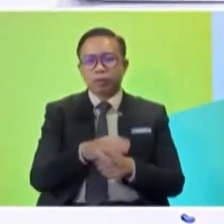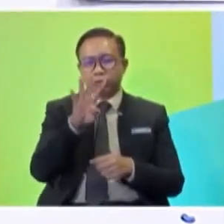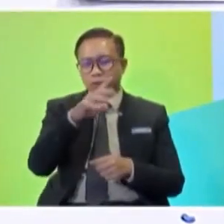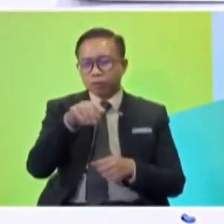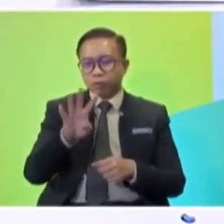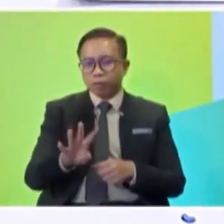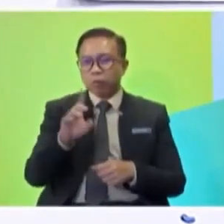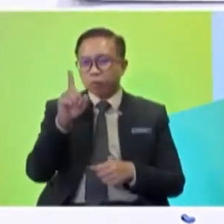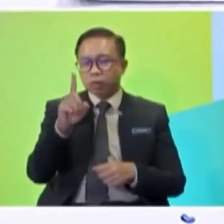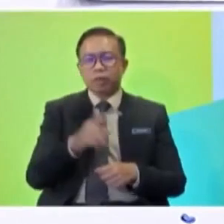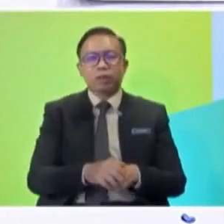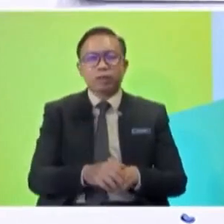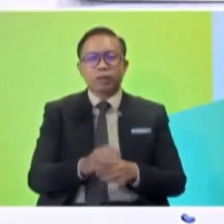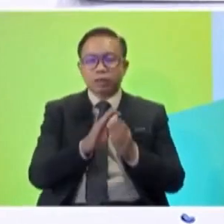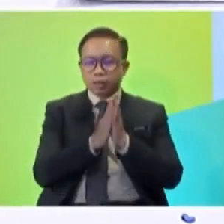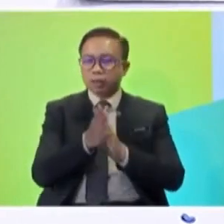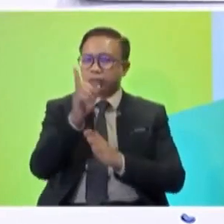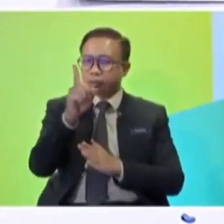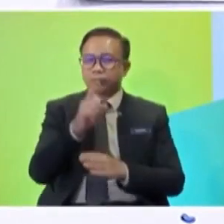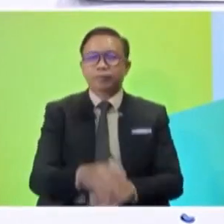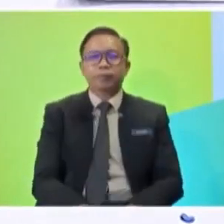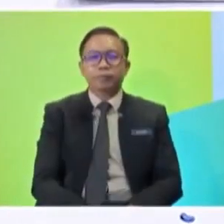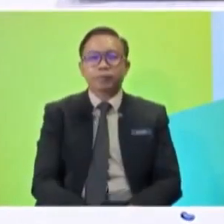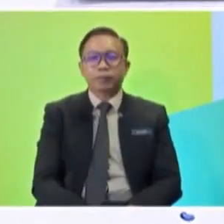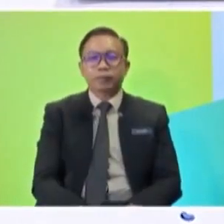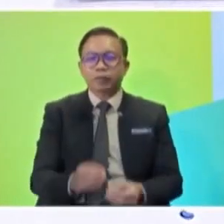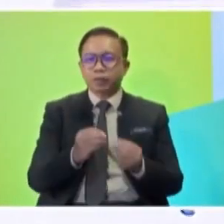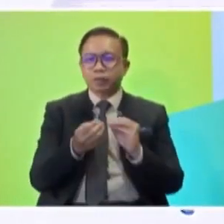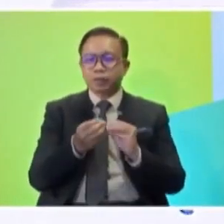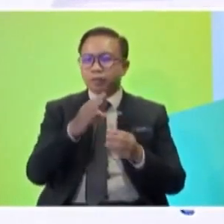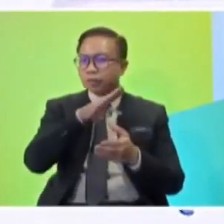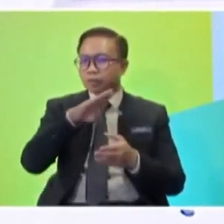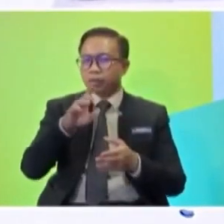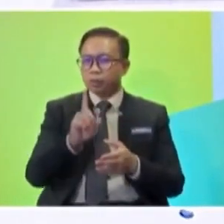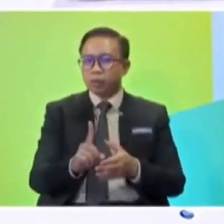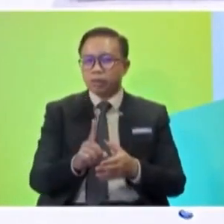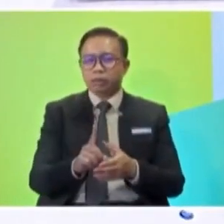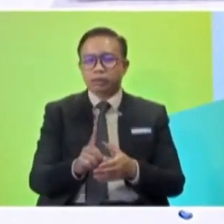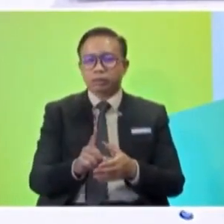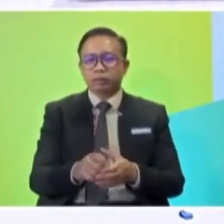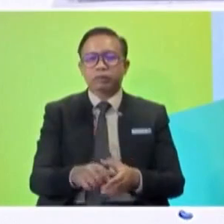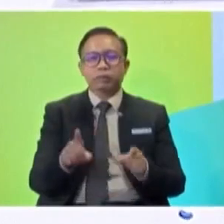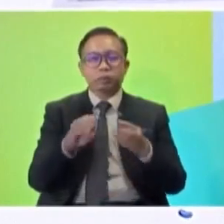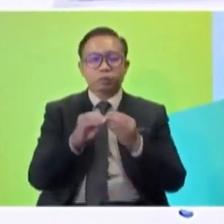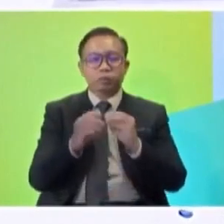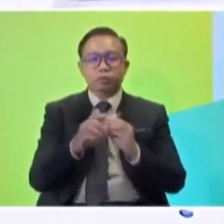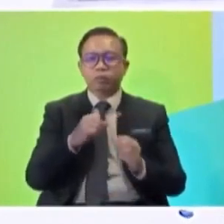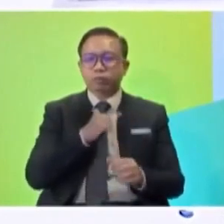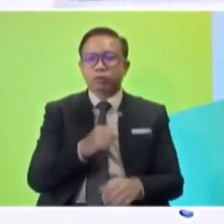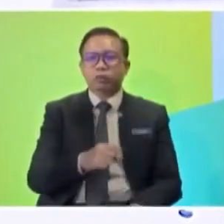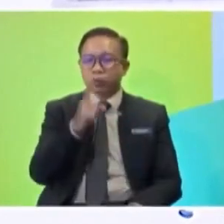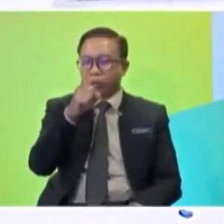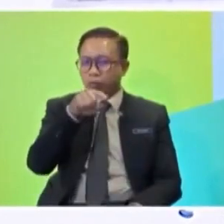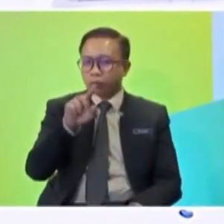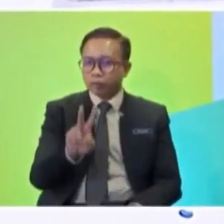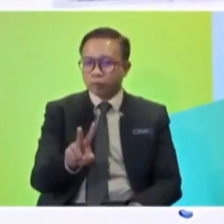4, 1. So this will become 1. So the number, when you divide with 1, is this number itself. So we can change